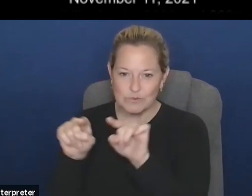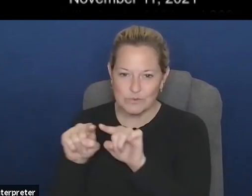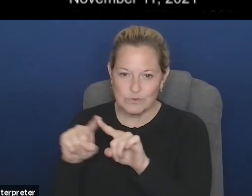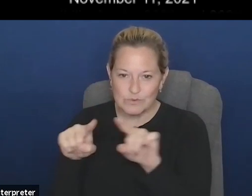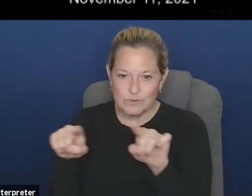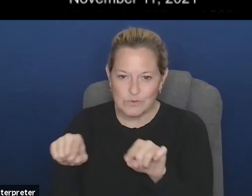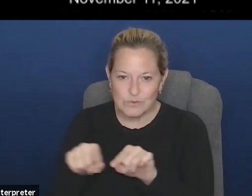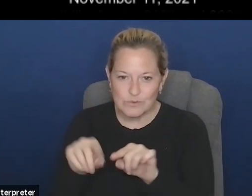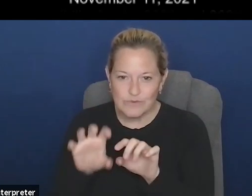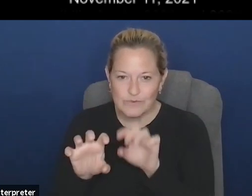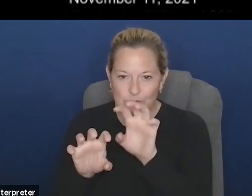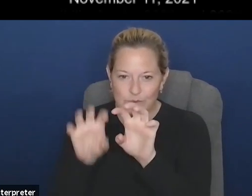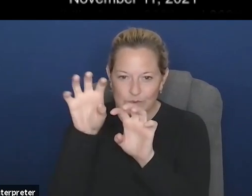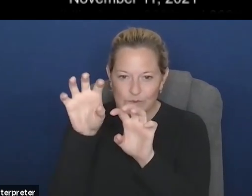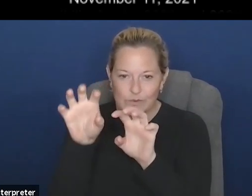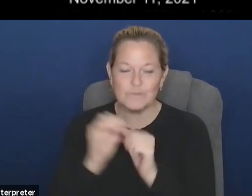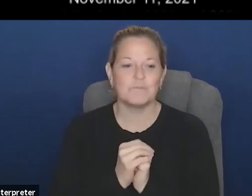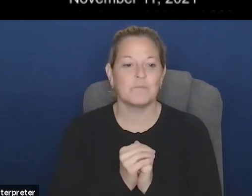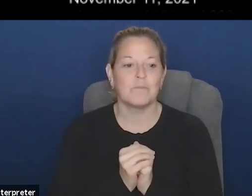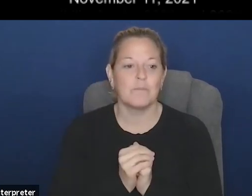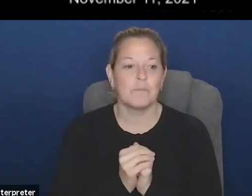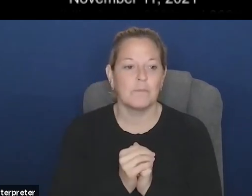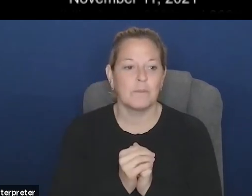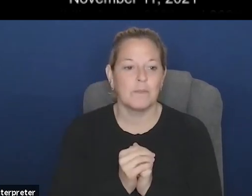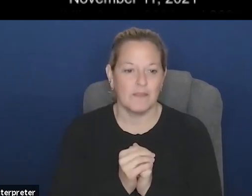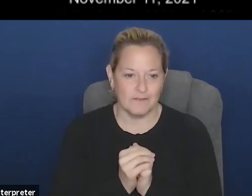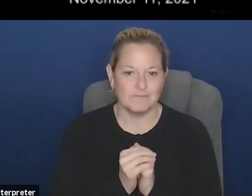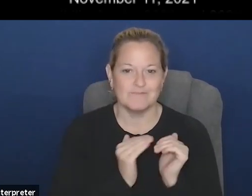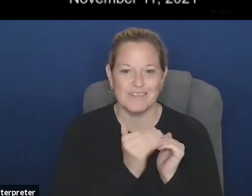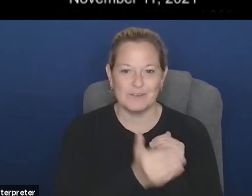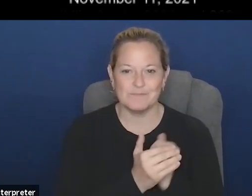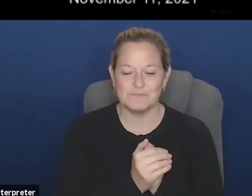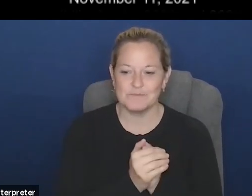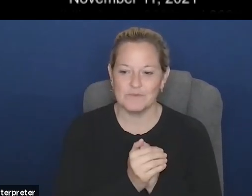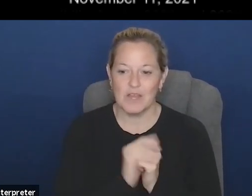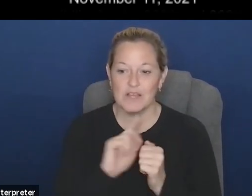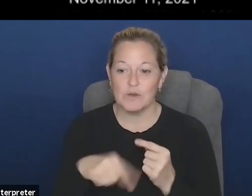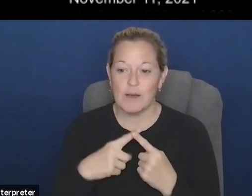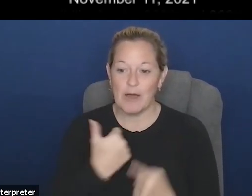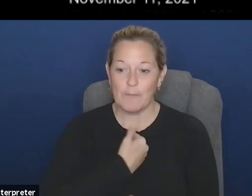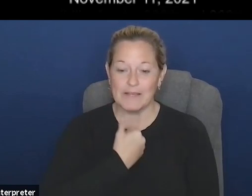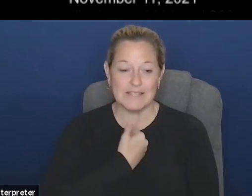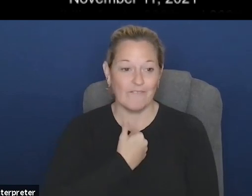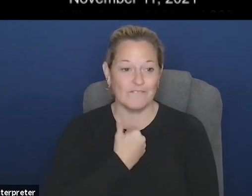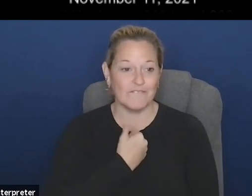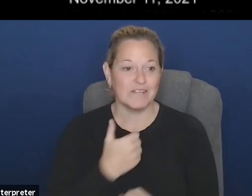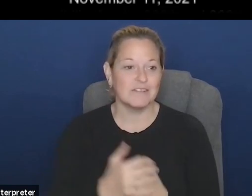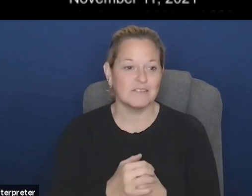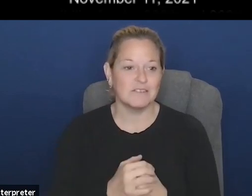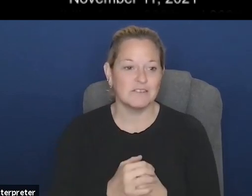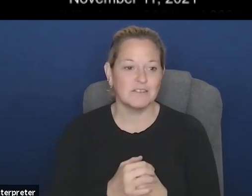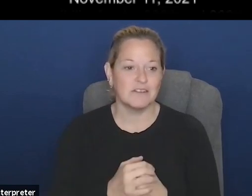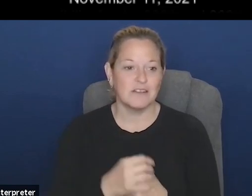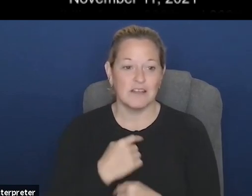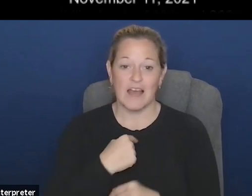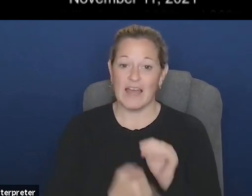group. Mahadeo, can you advance the slides? So about myself, I am someone who identifies